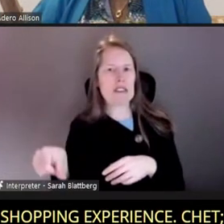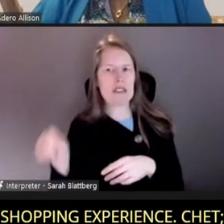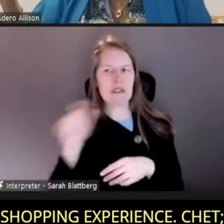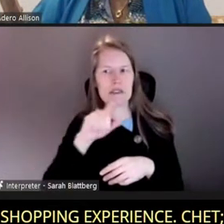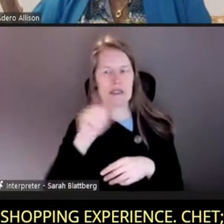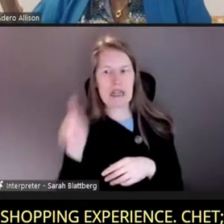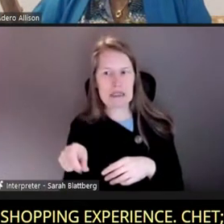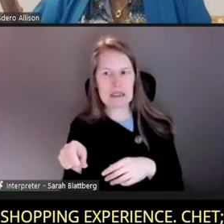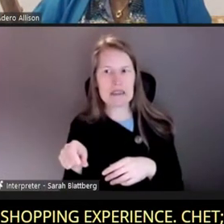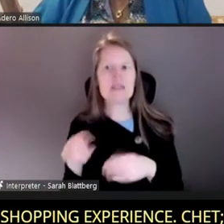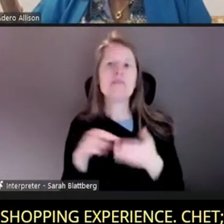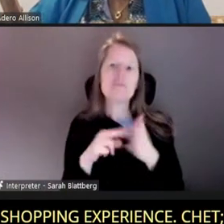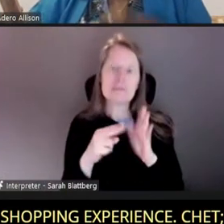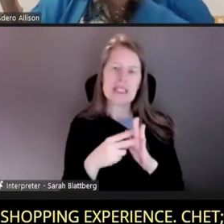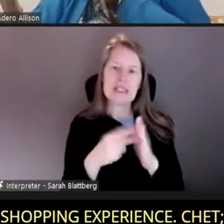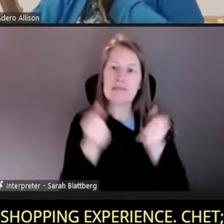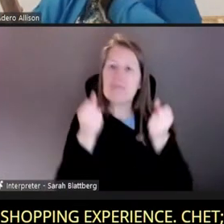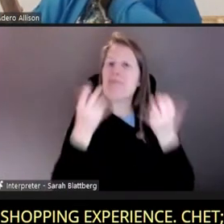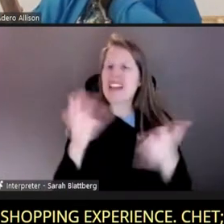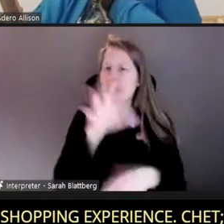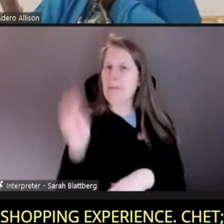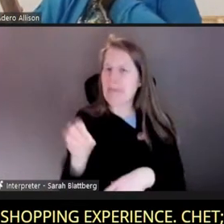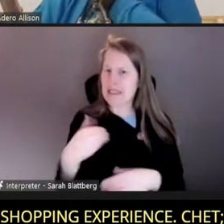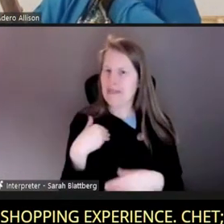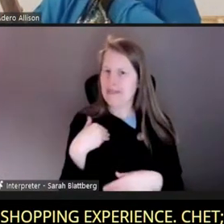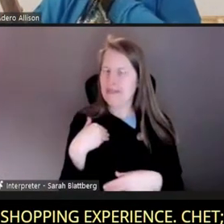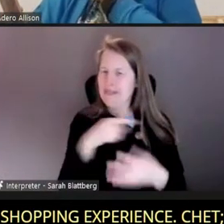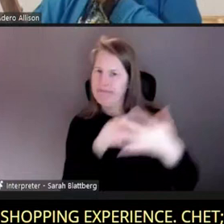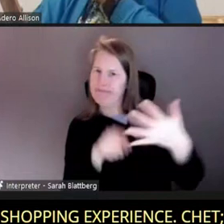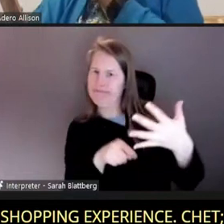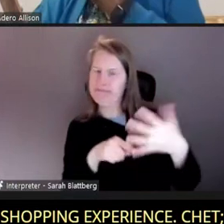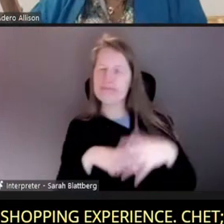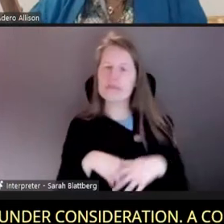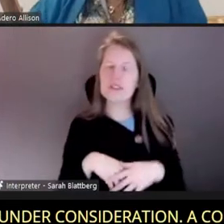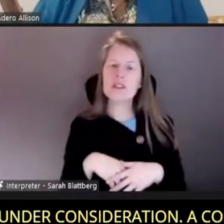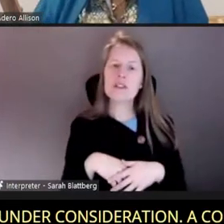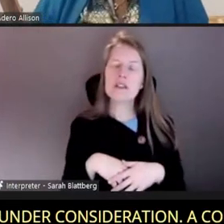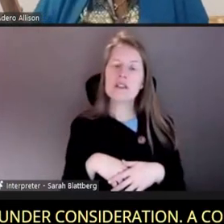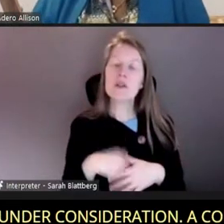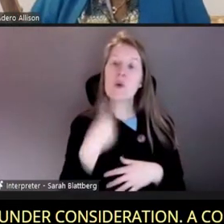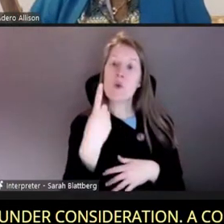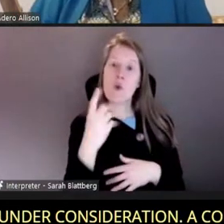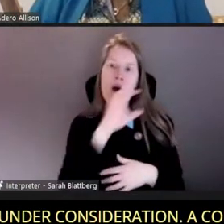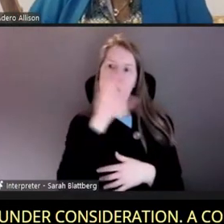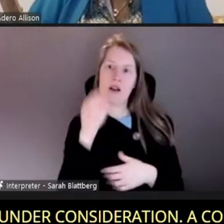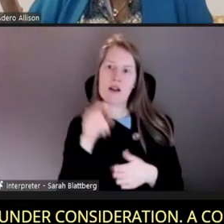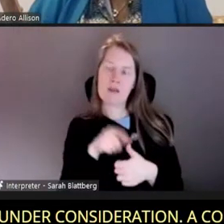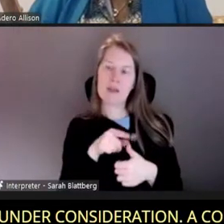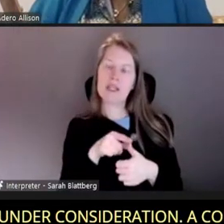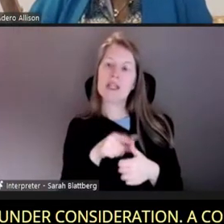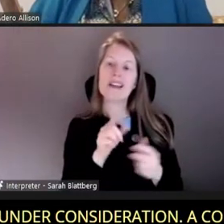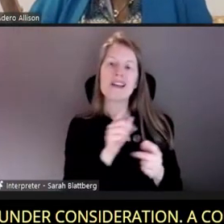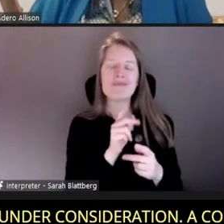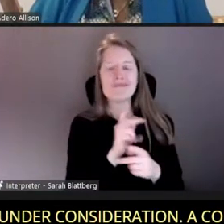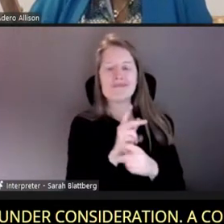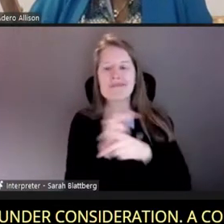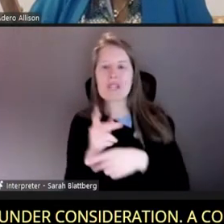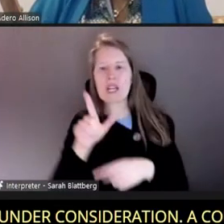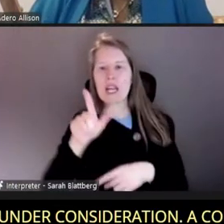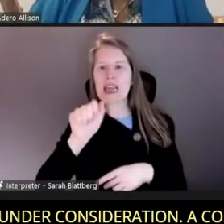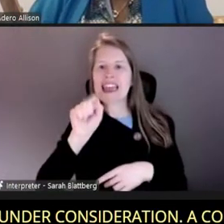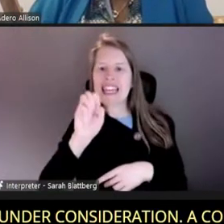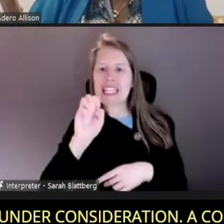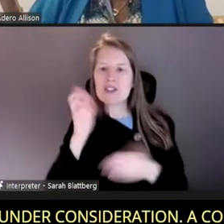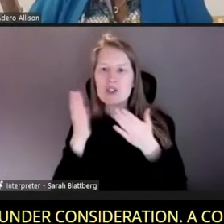of selection of providers. And one of the providers actually leases services to another one. So they compete with